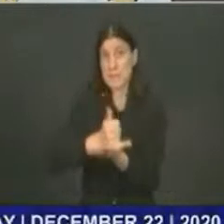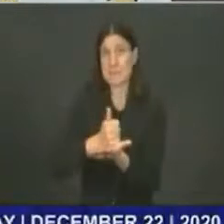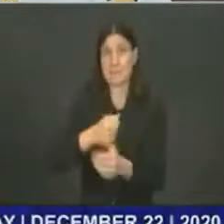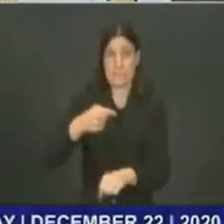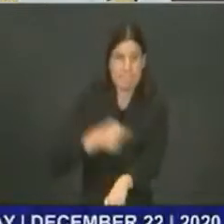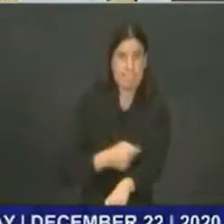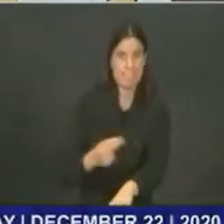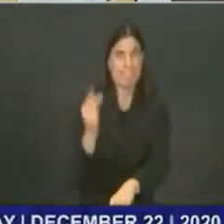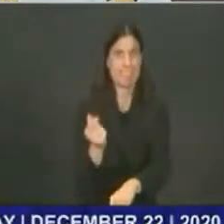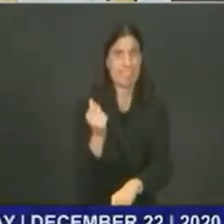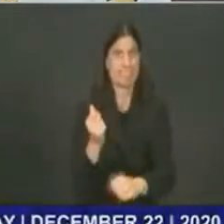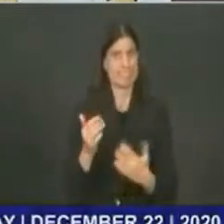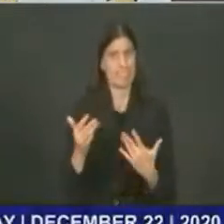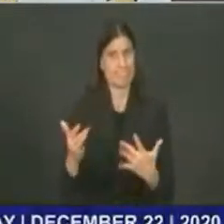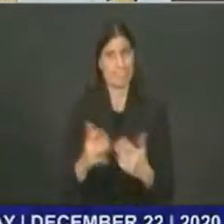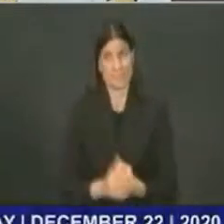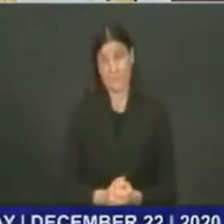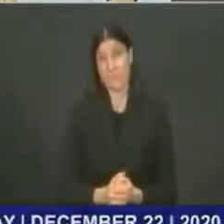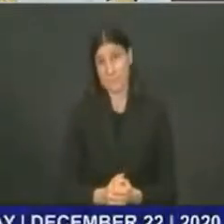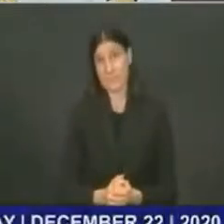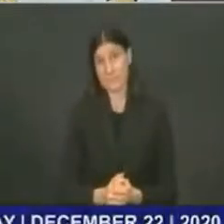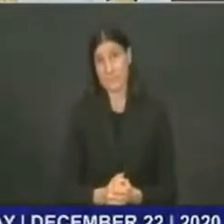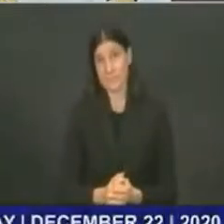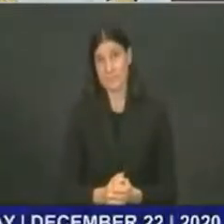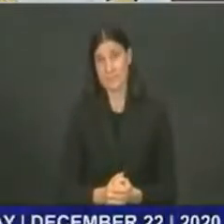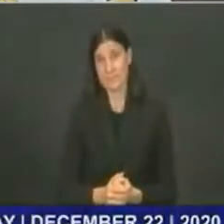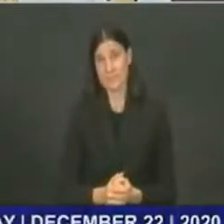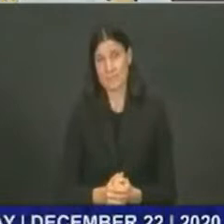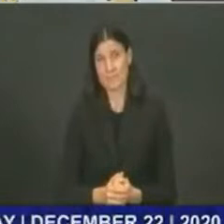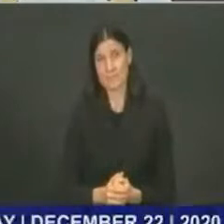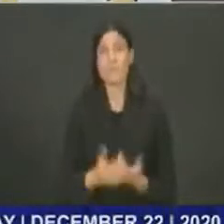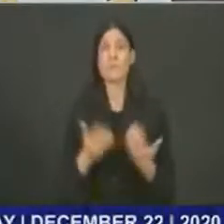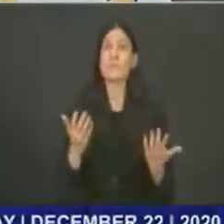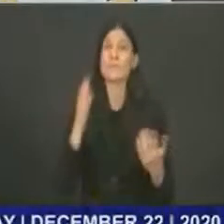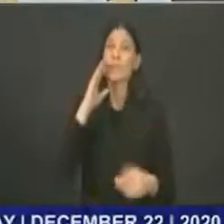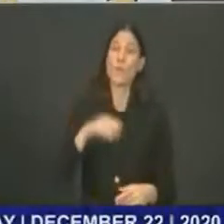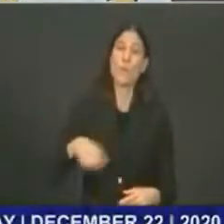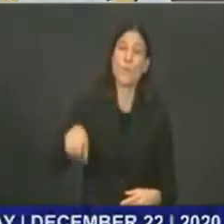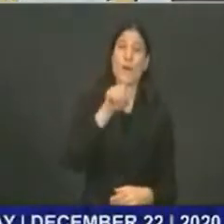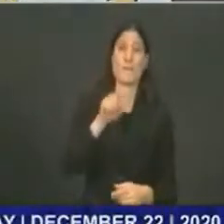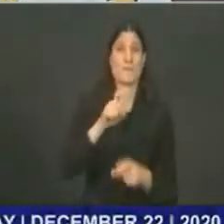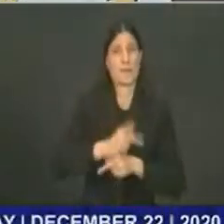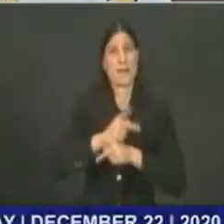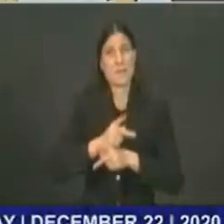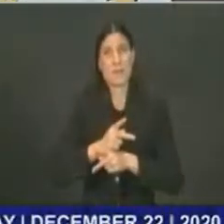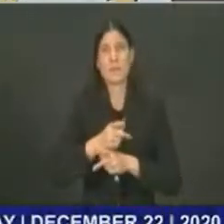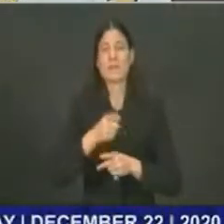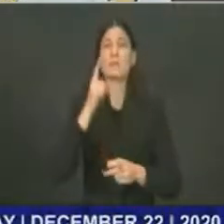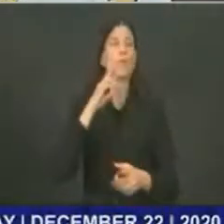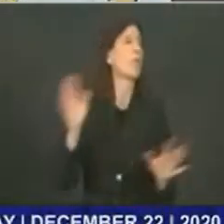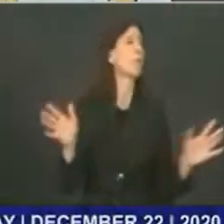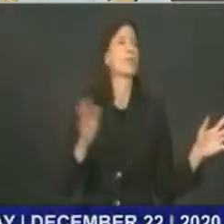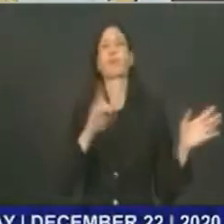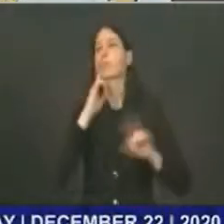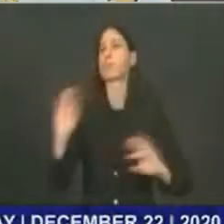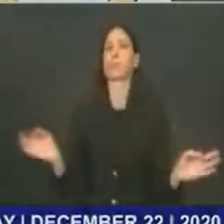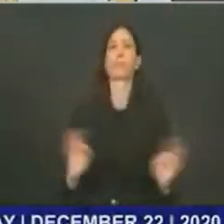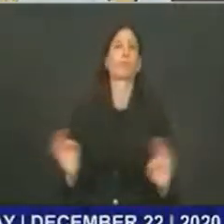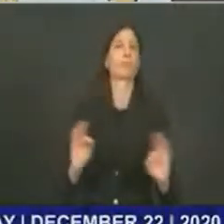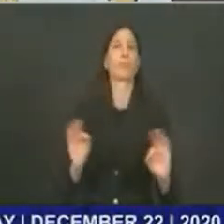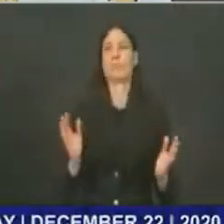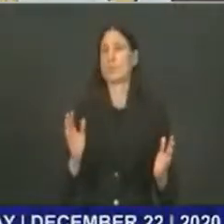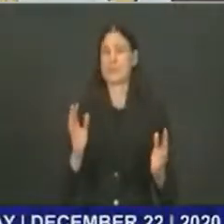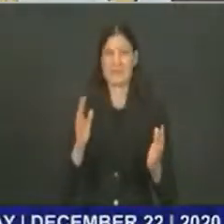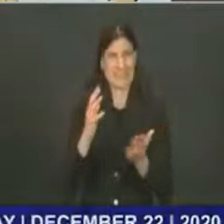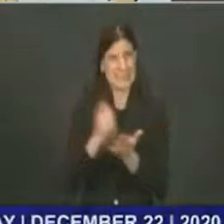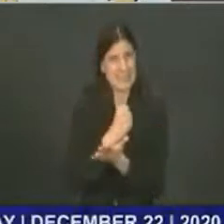rest of this pandemic. If we can stay vigilant and stay focused on the things that will have the greatest impact,